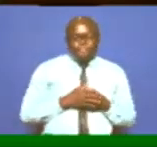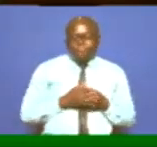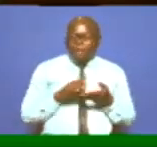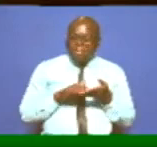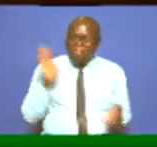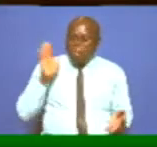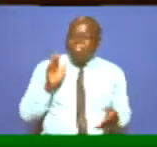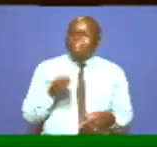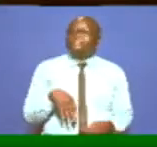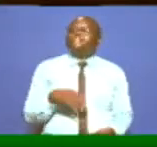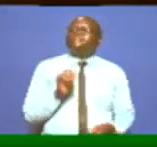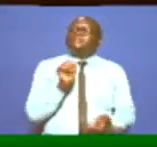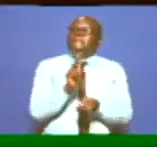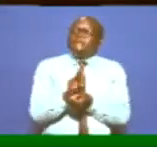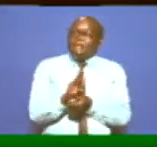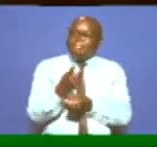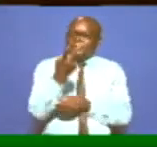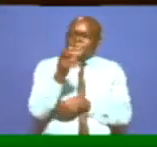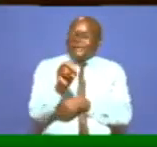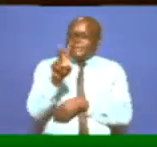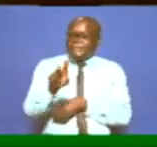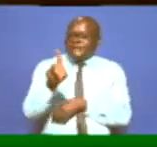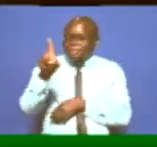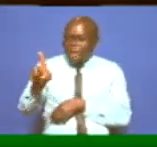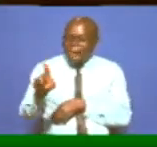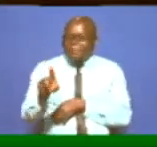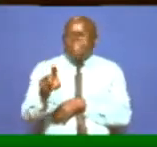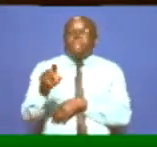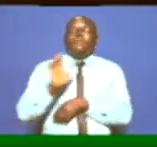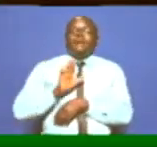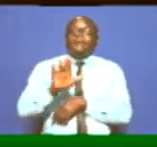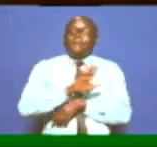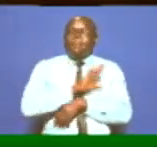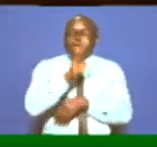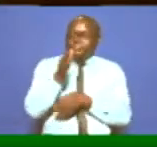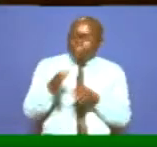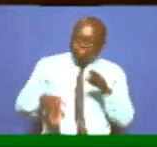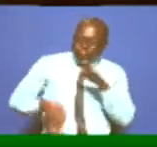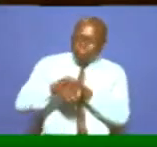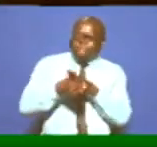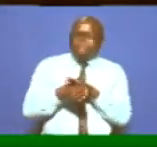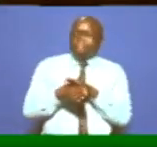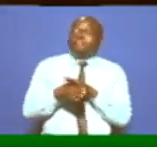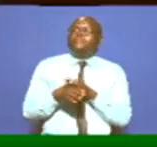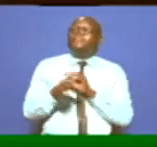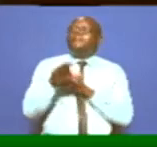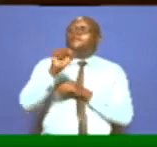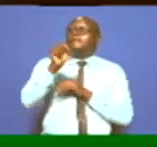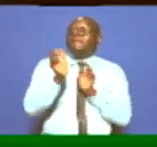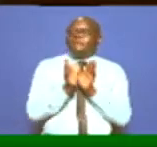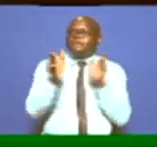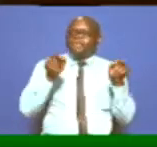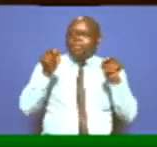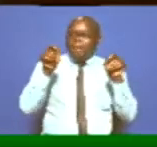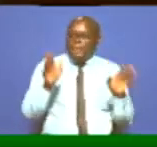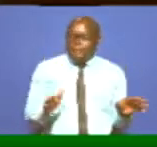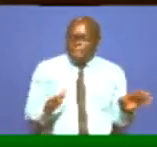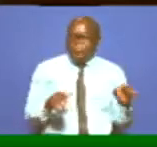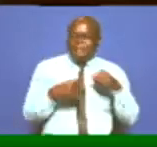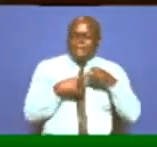in December 2021, the board also sent home 5 general managers on a 60